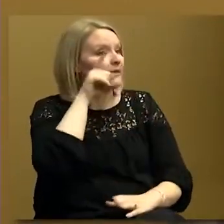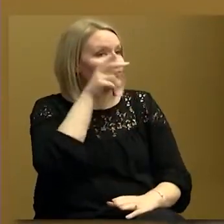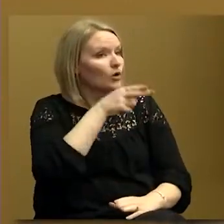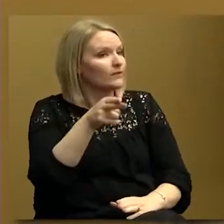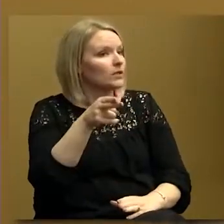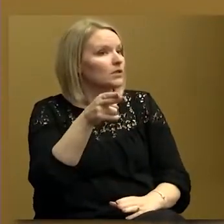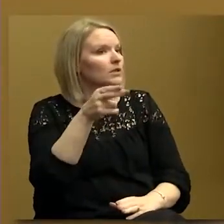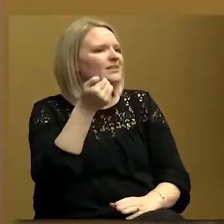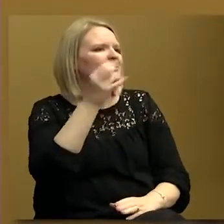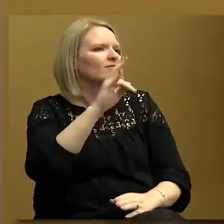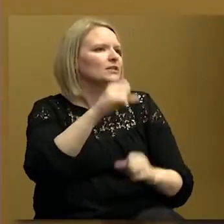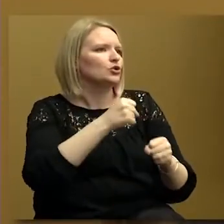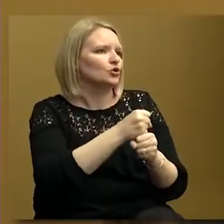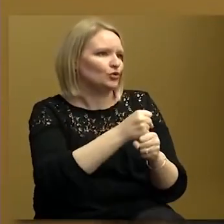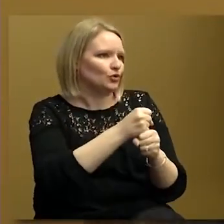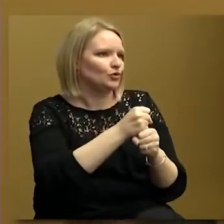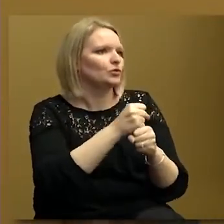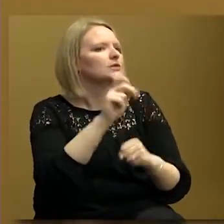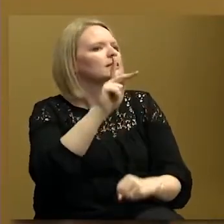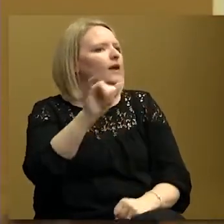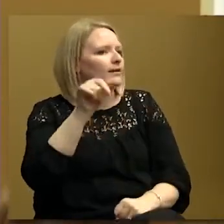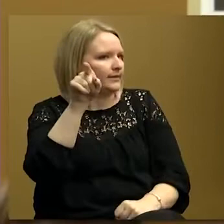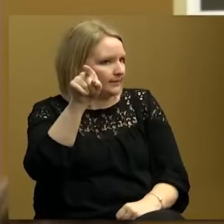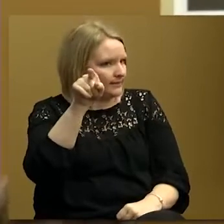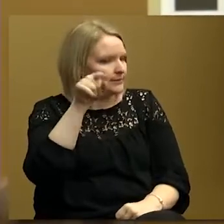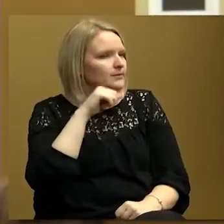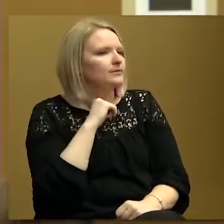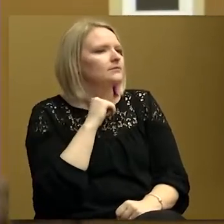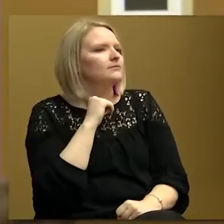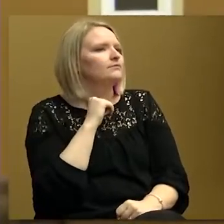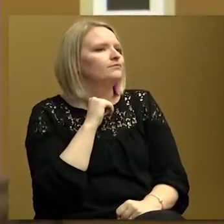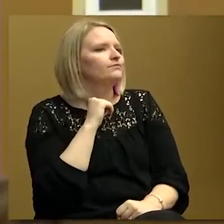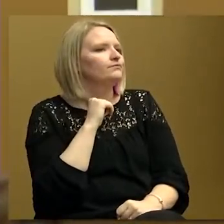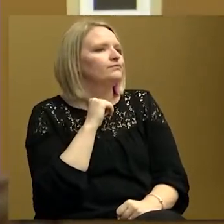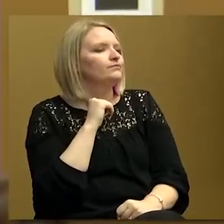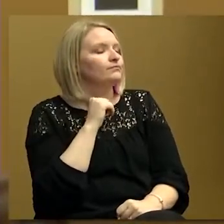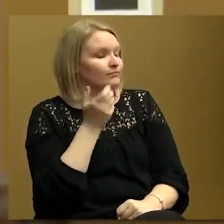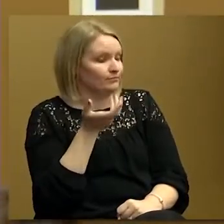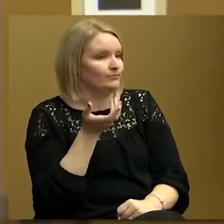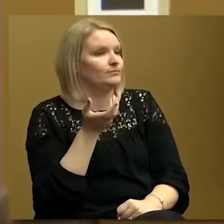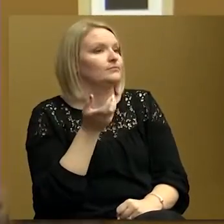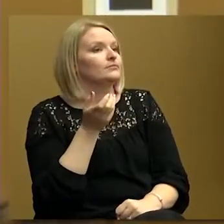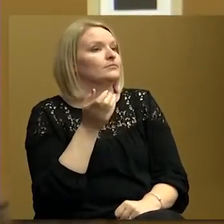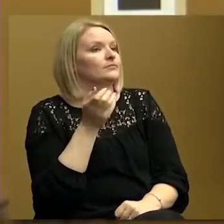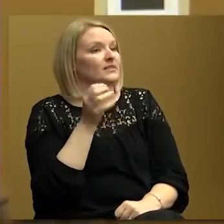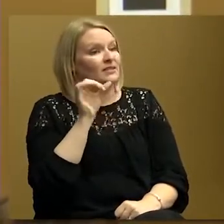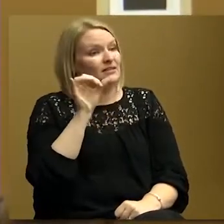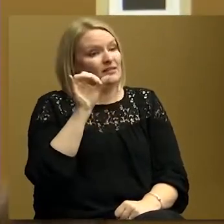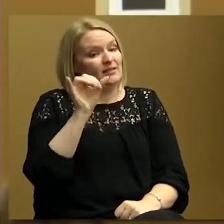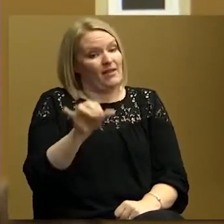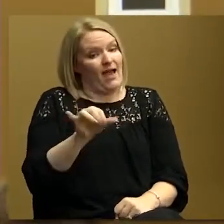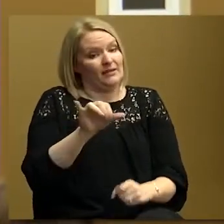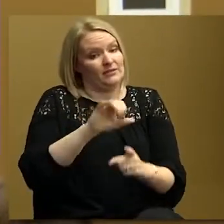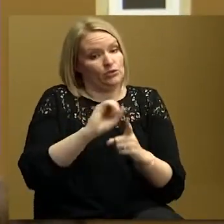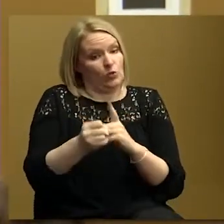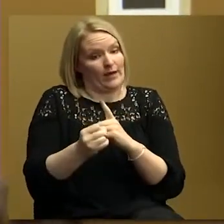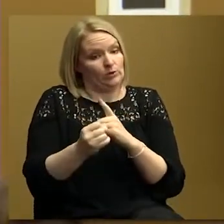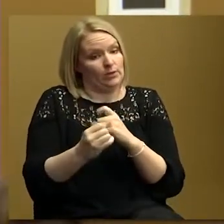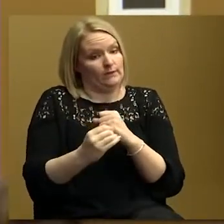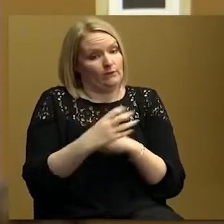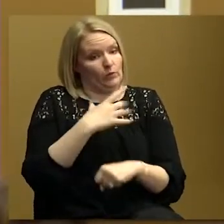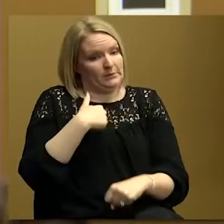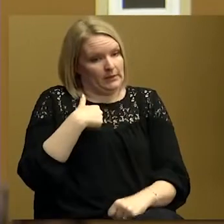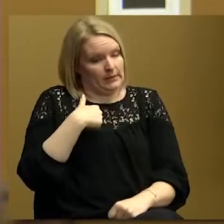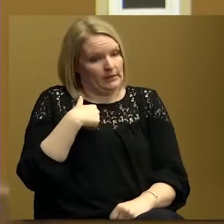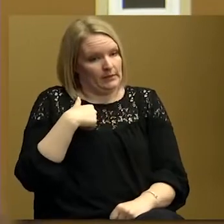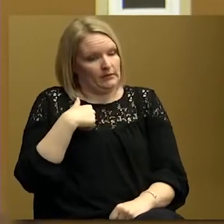for 17 years in Kentucky. And then from that, I started